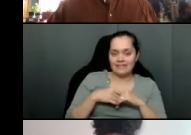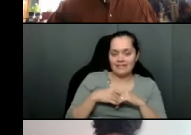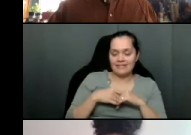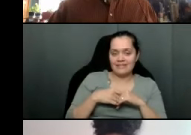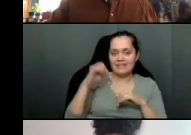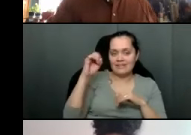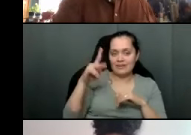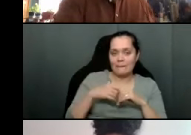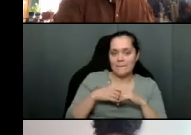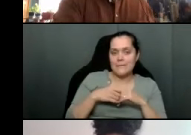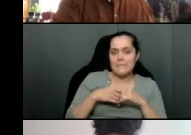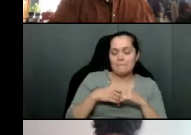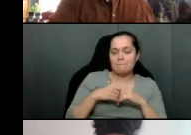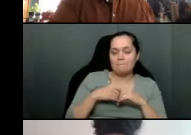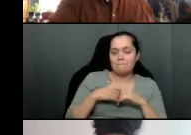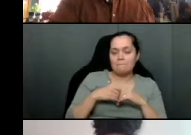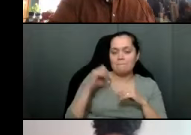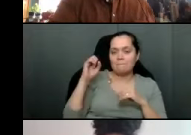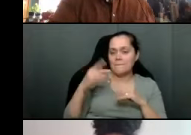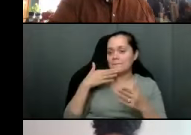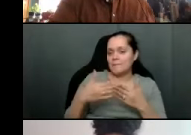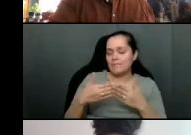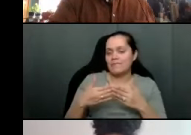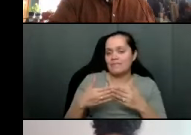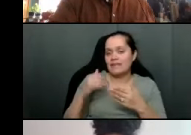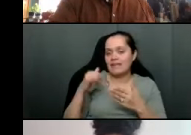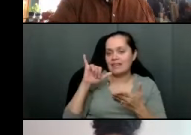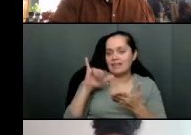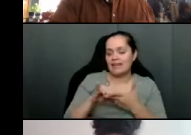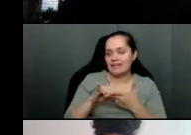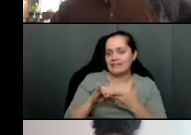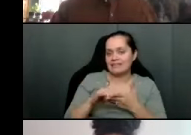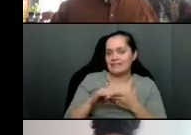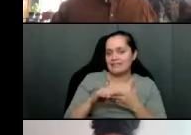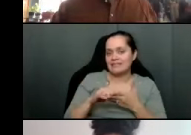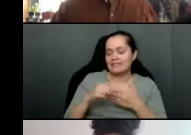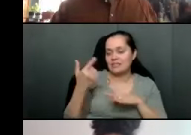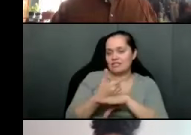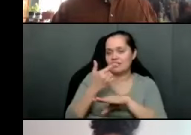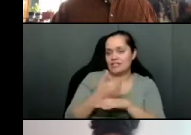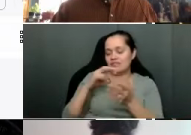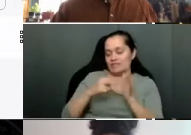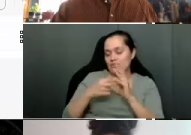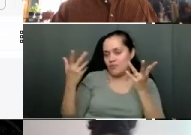All right. Okay, good. That's what is geography.